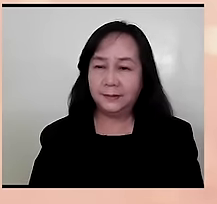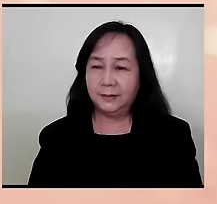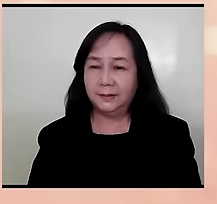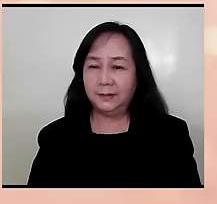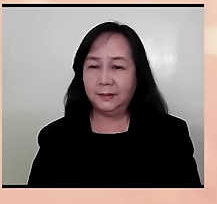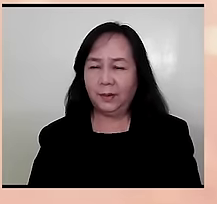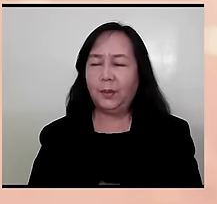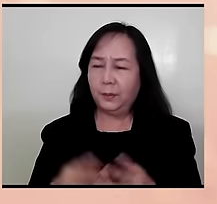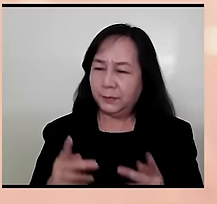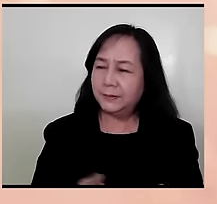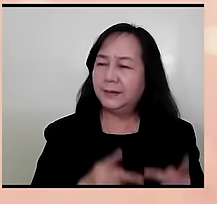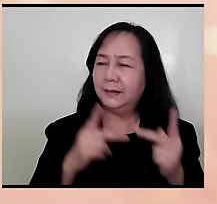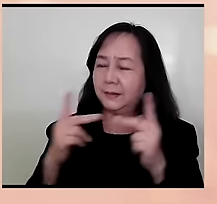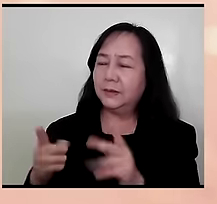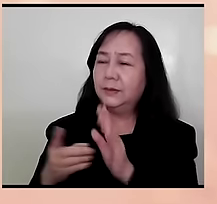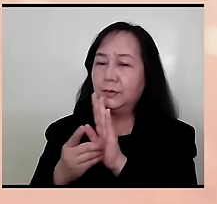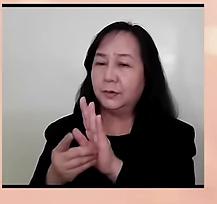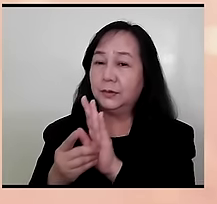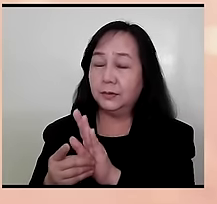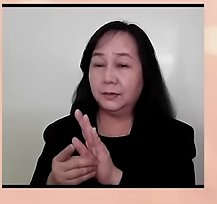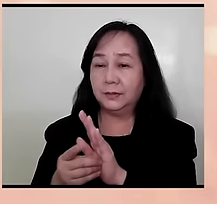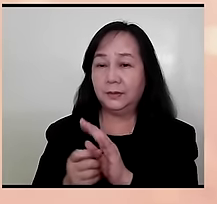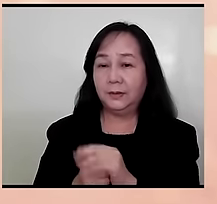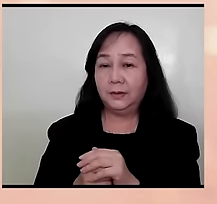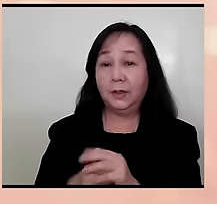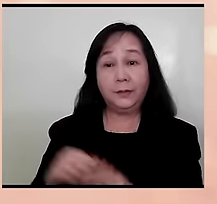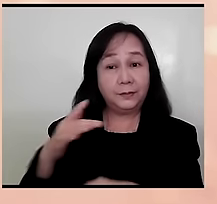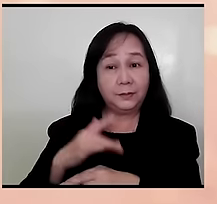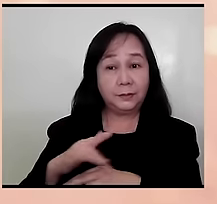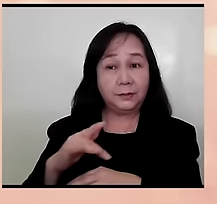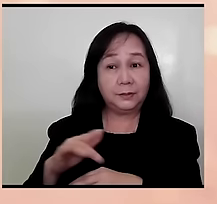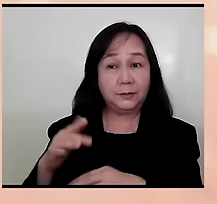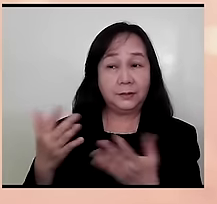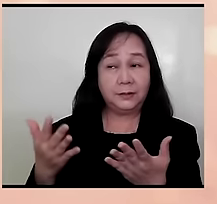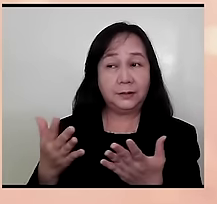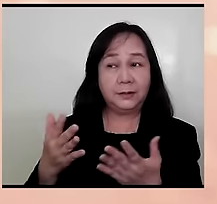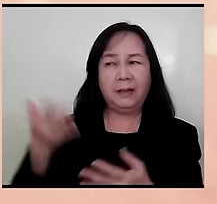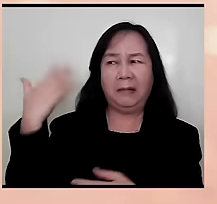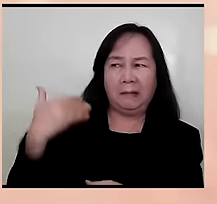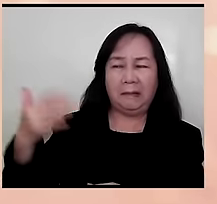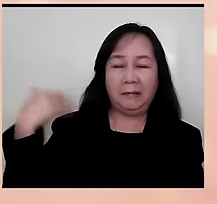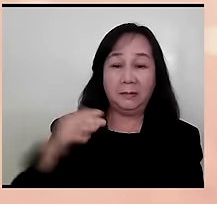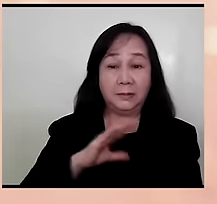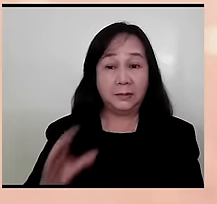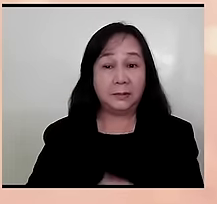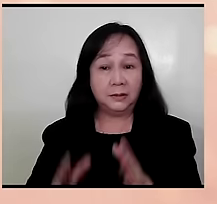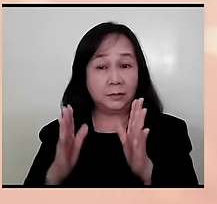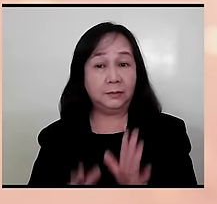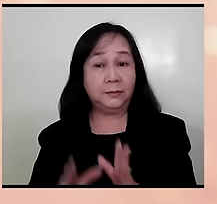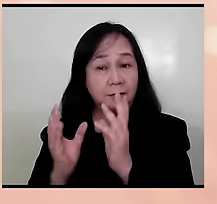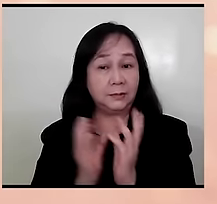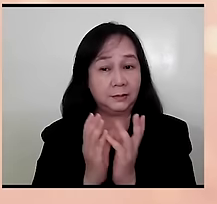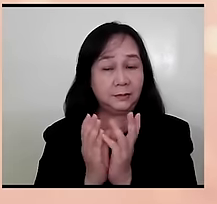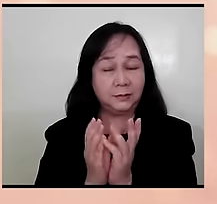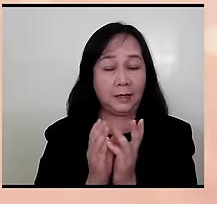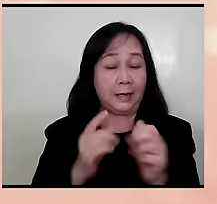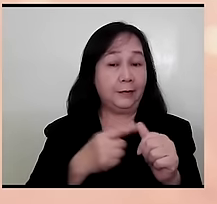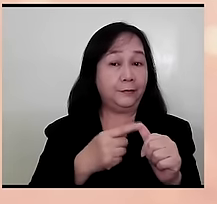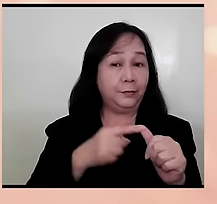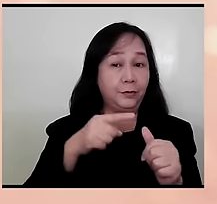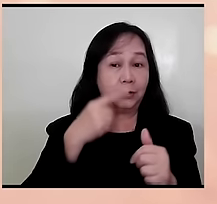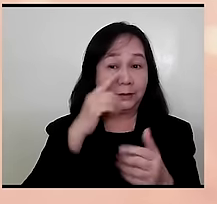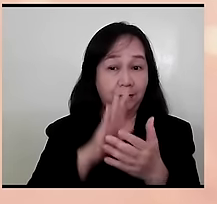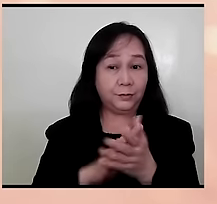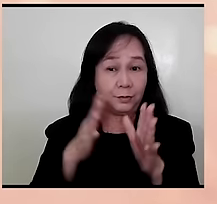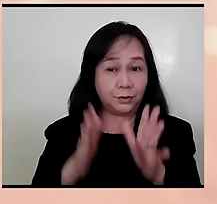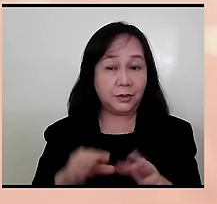are presented a description of the early Christian community, the first believers